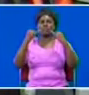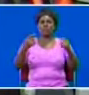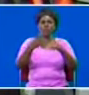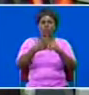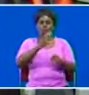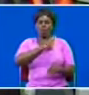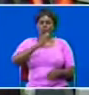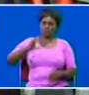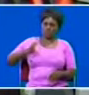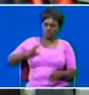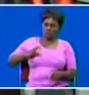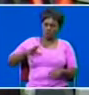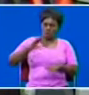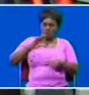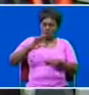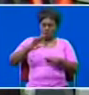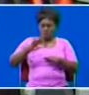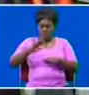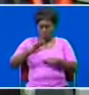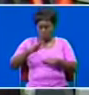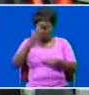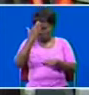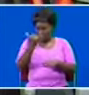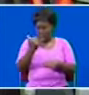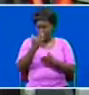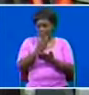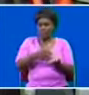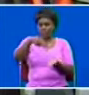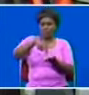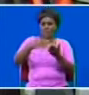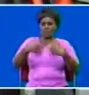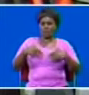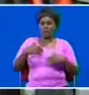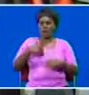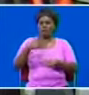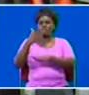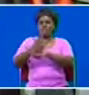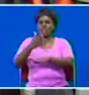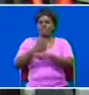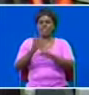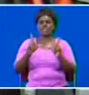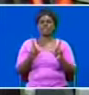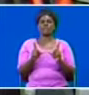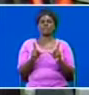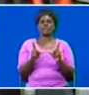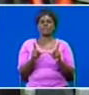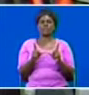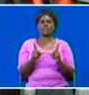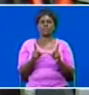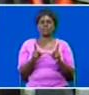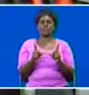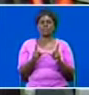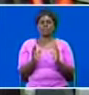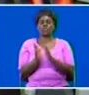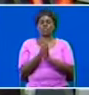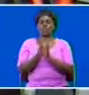the Commission on Higher Education following reports that some of the candidates have questionable academic papers. Like I mentioned, it is a story